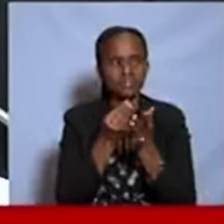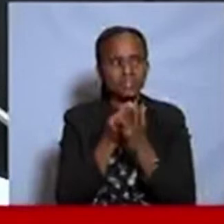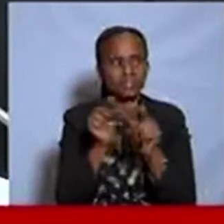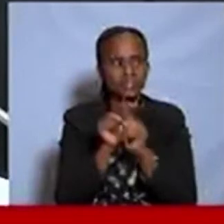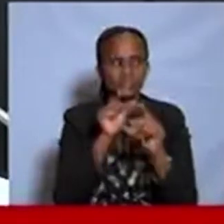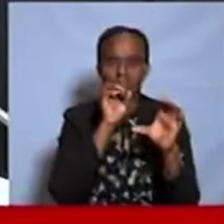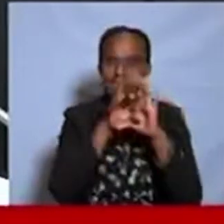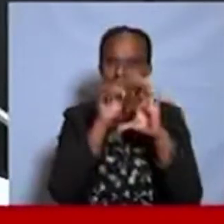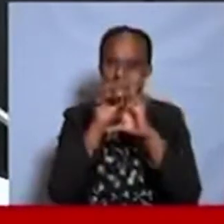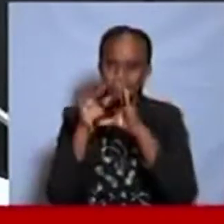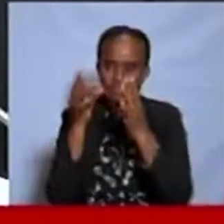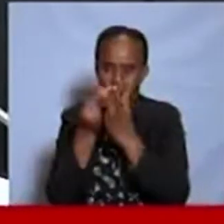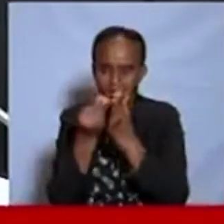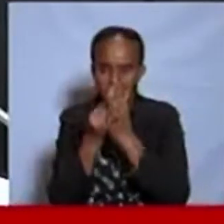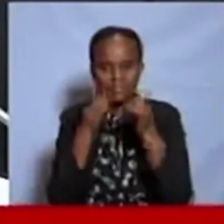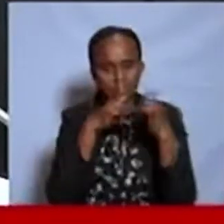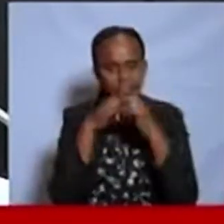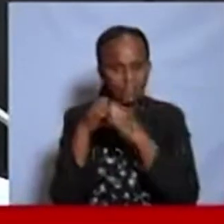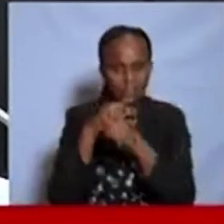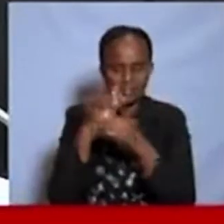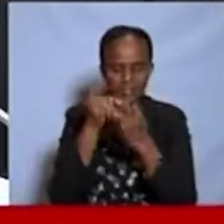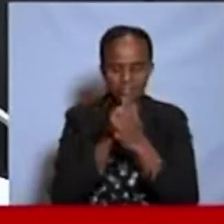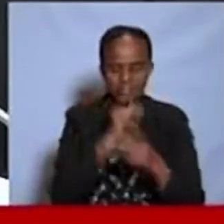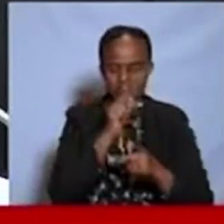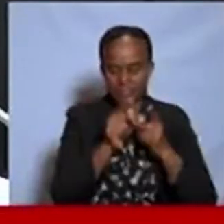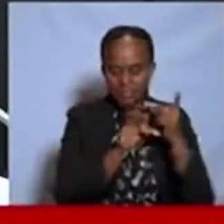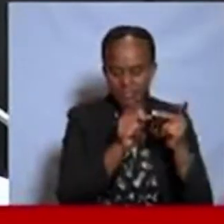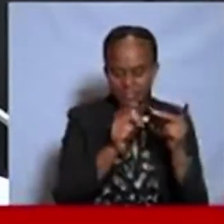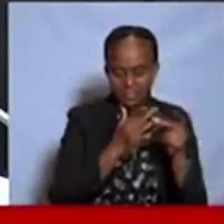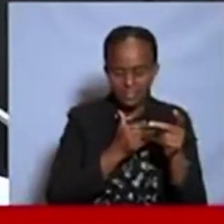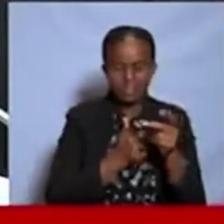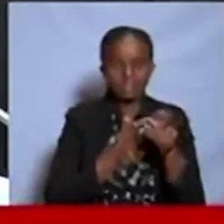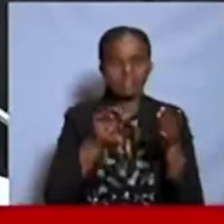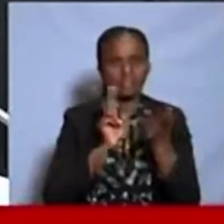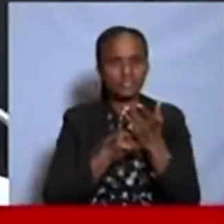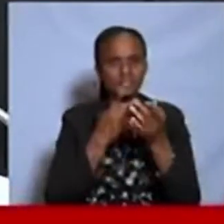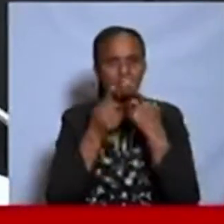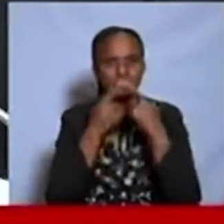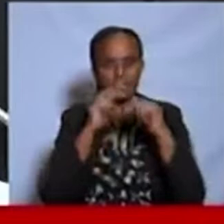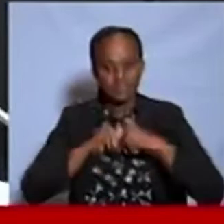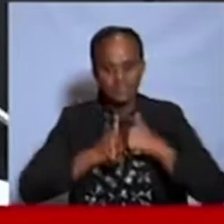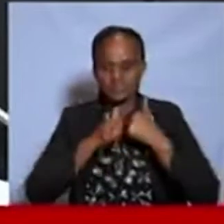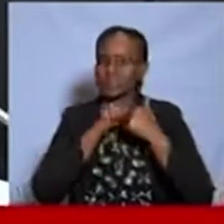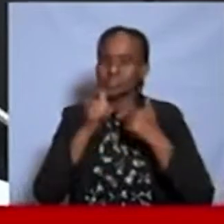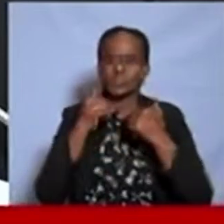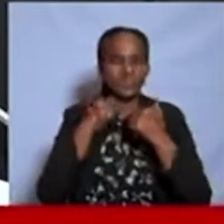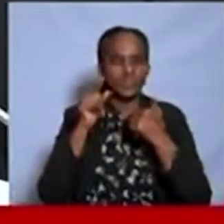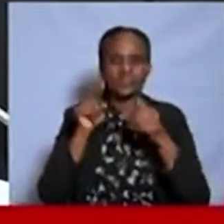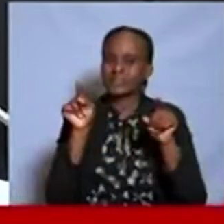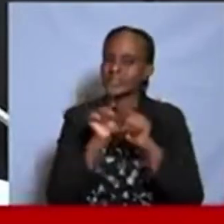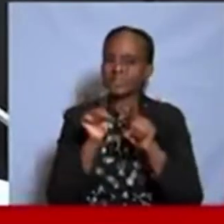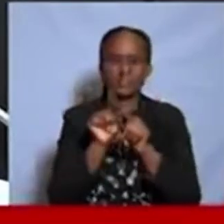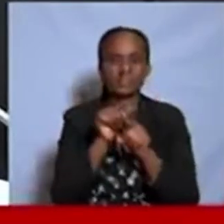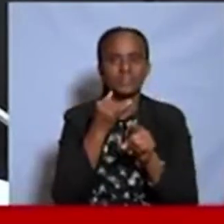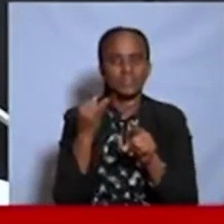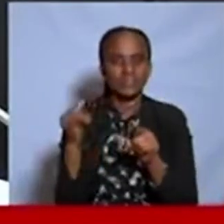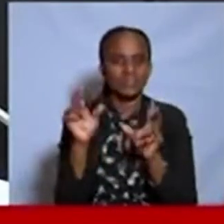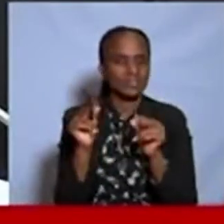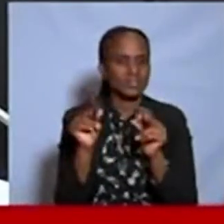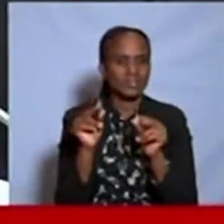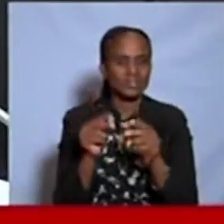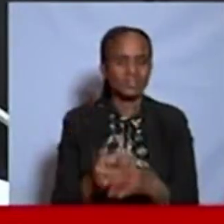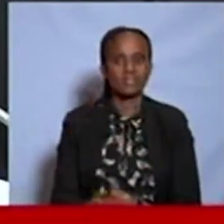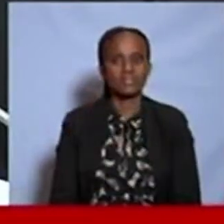banked. All those procedures, I think I've emphasized so that we don't trend on the same issue.